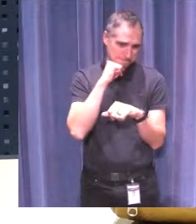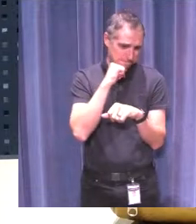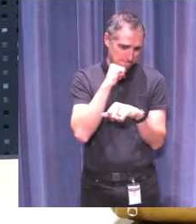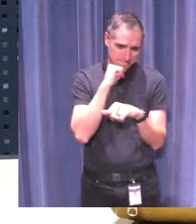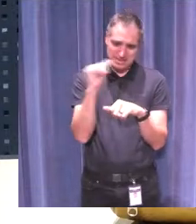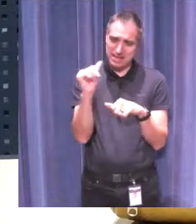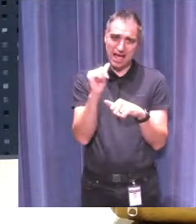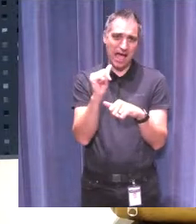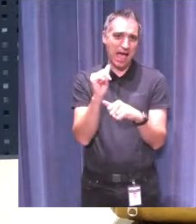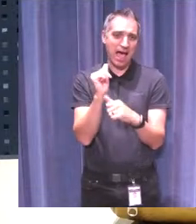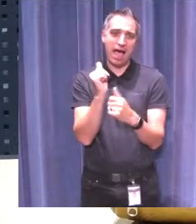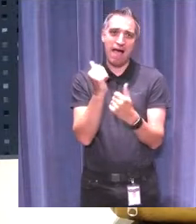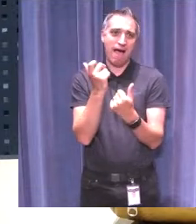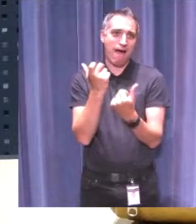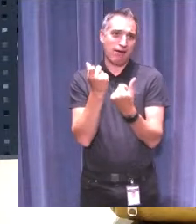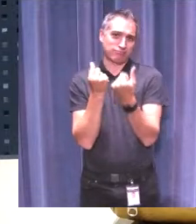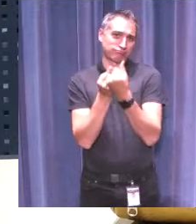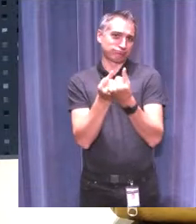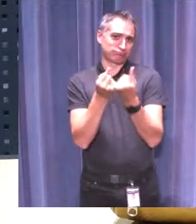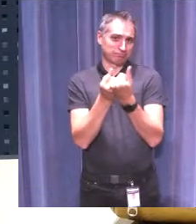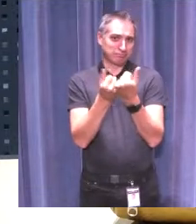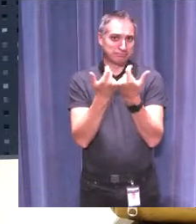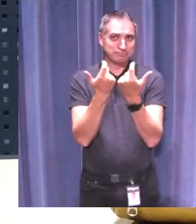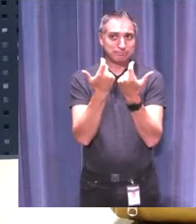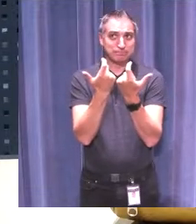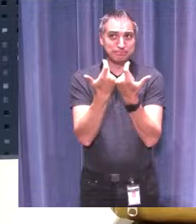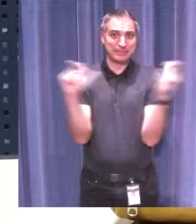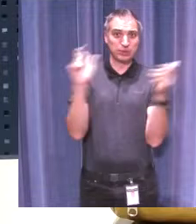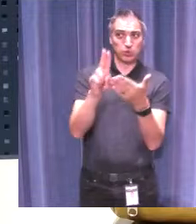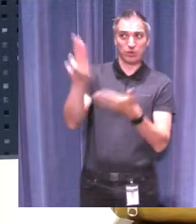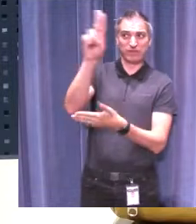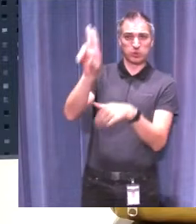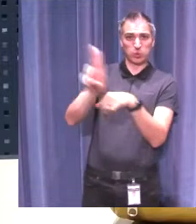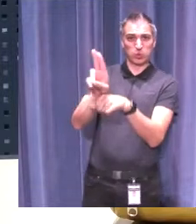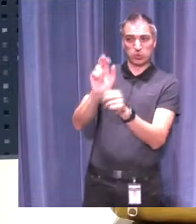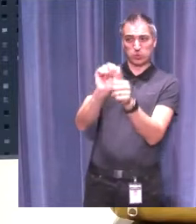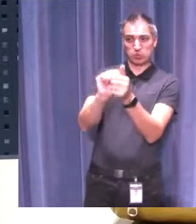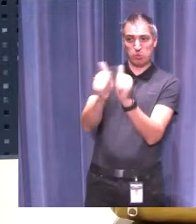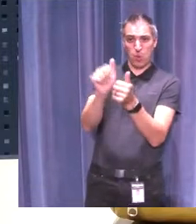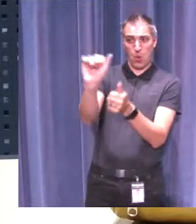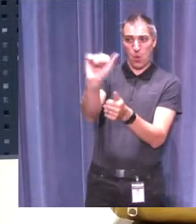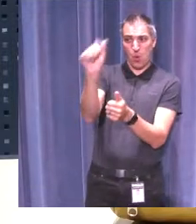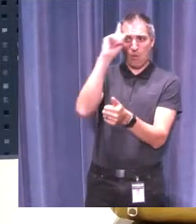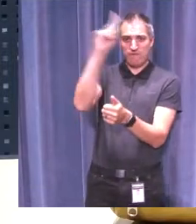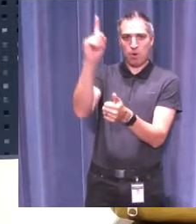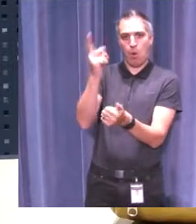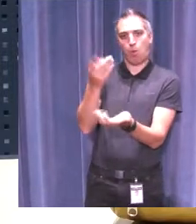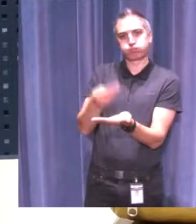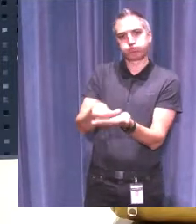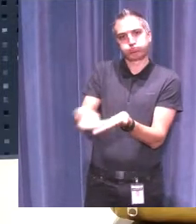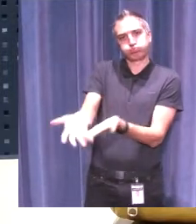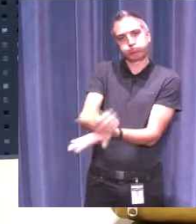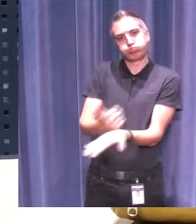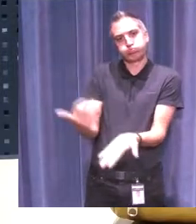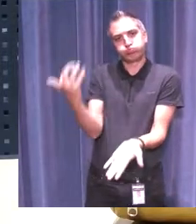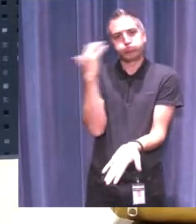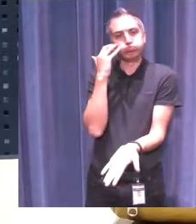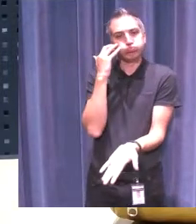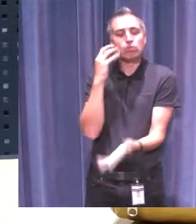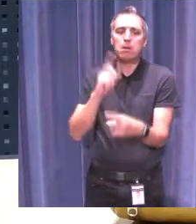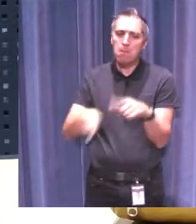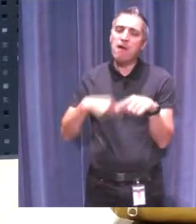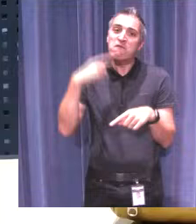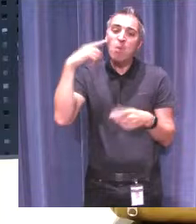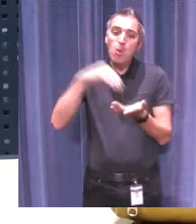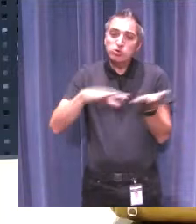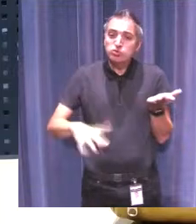universities, that it's mainly a cash cow. But for the students, I could see it being very rewarding